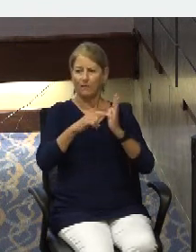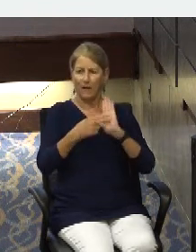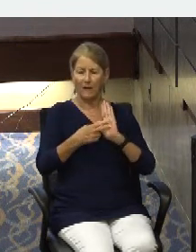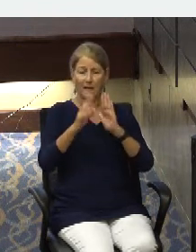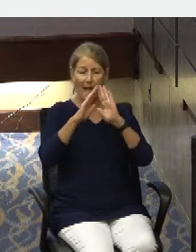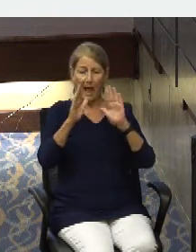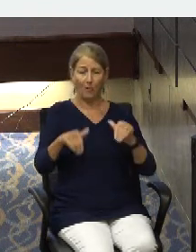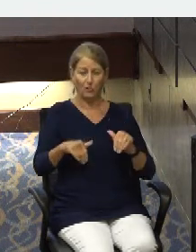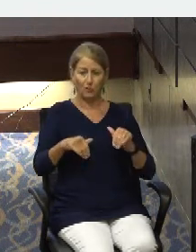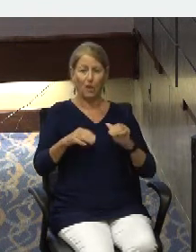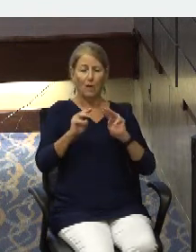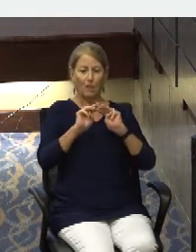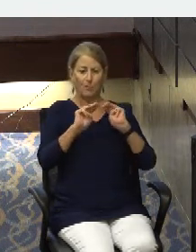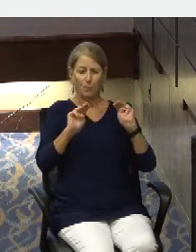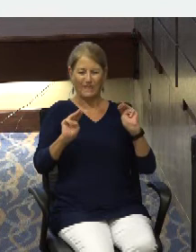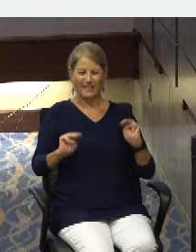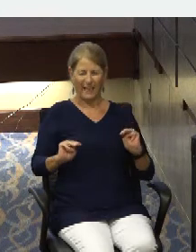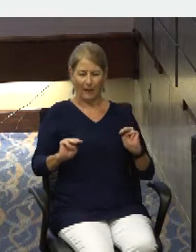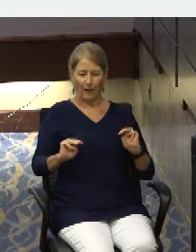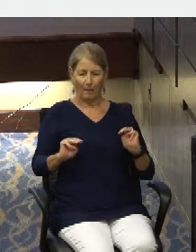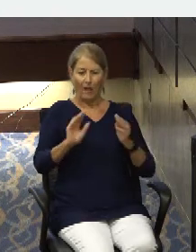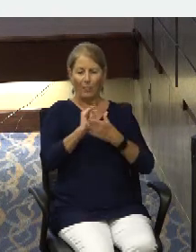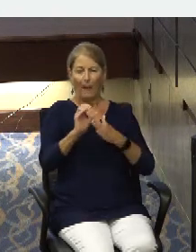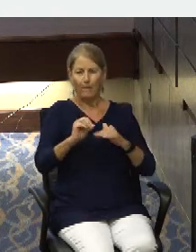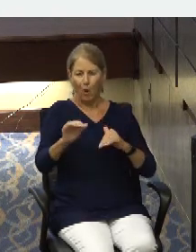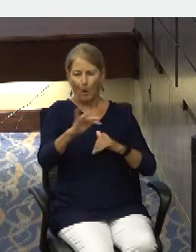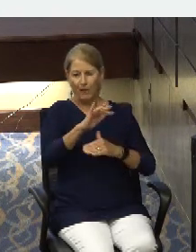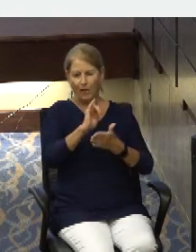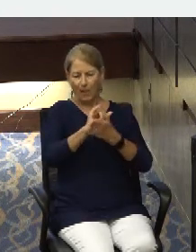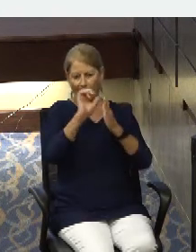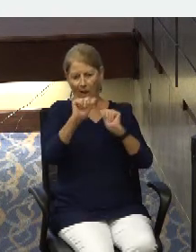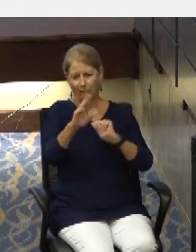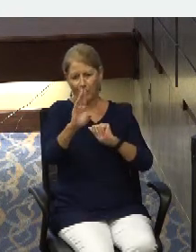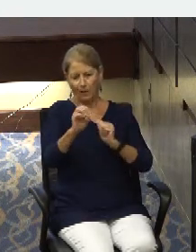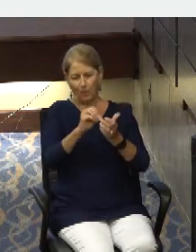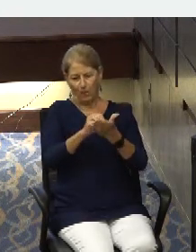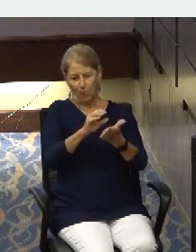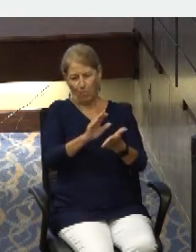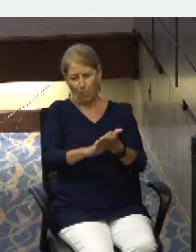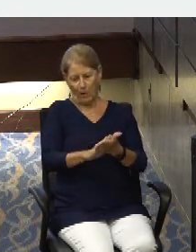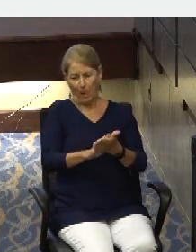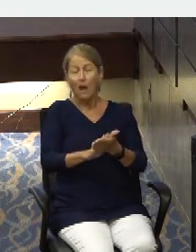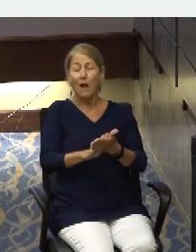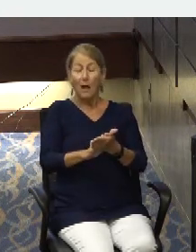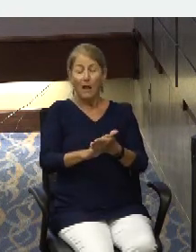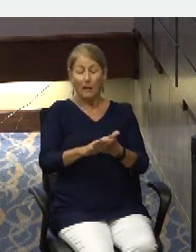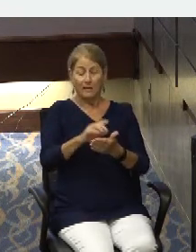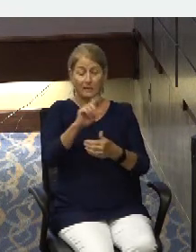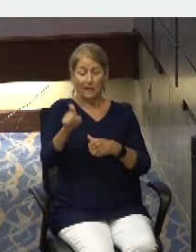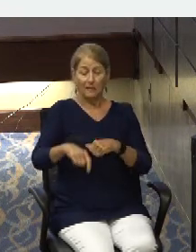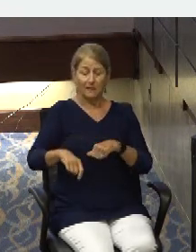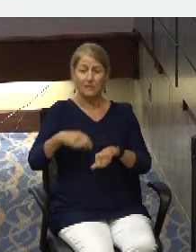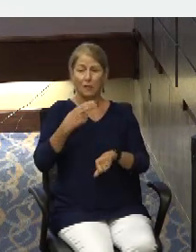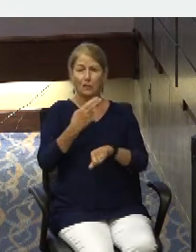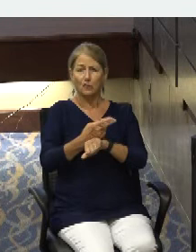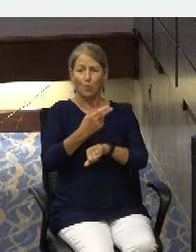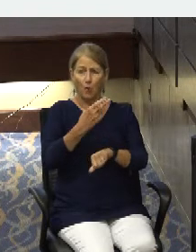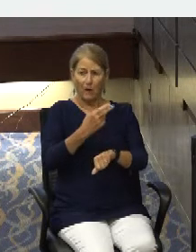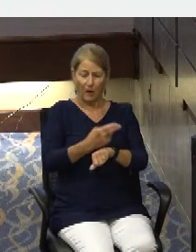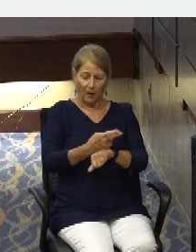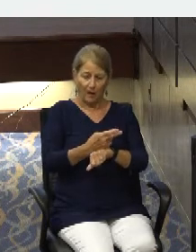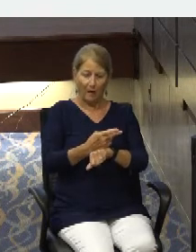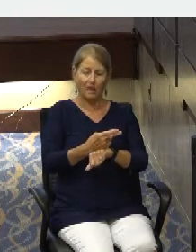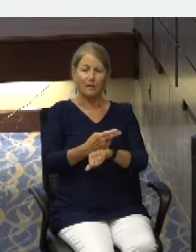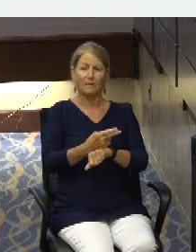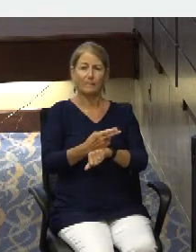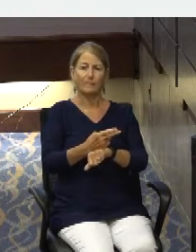our ordinance, which is a property that has to be a recorded Texas historic landmark with historic or architectural